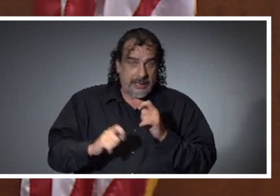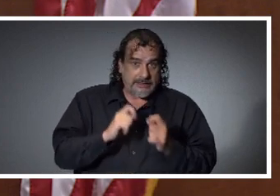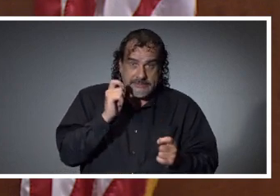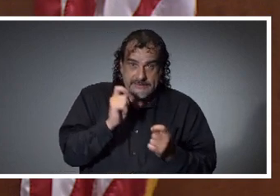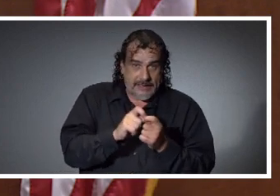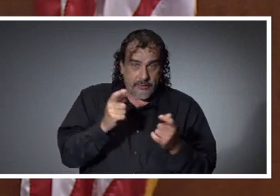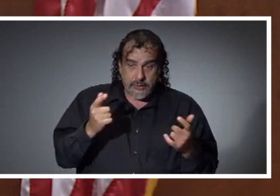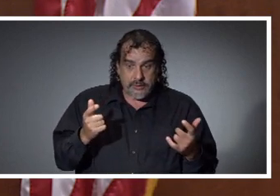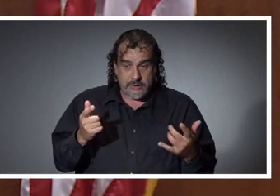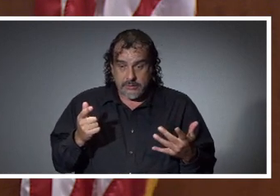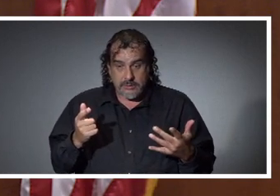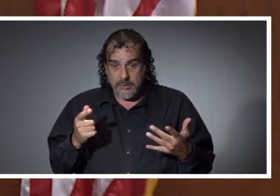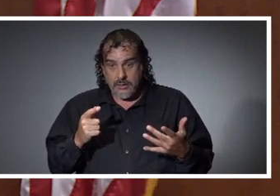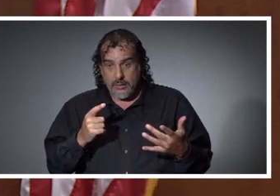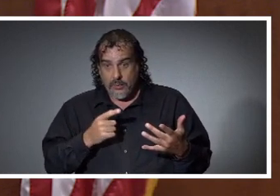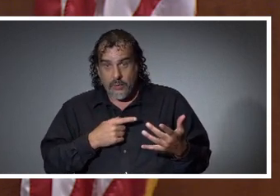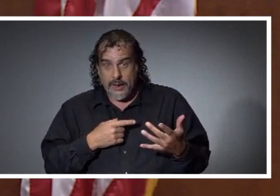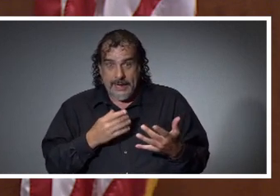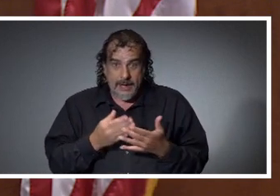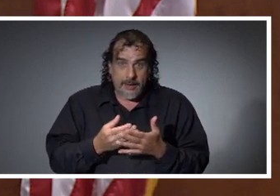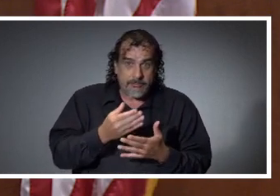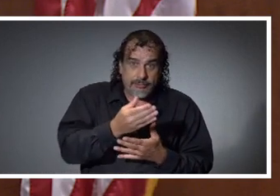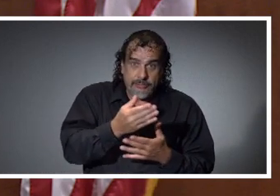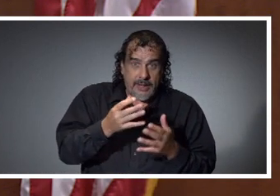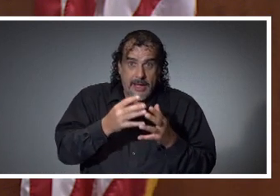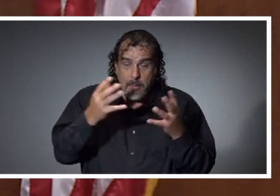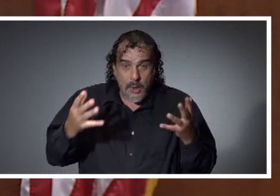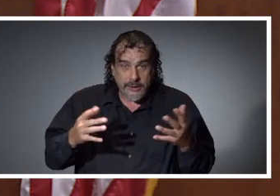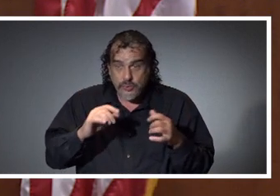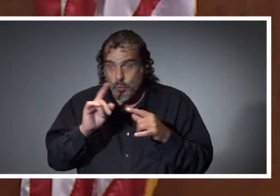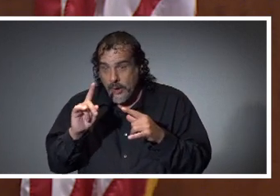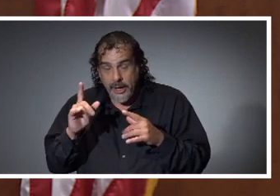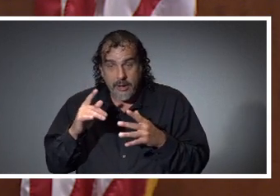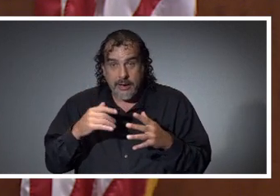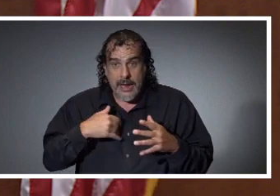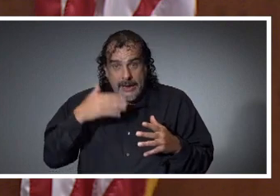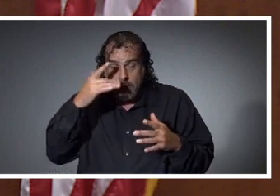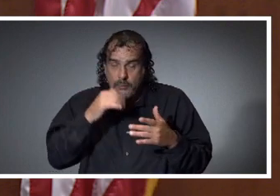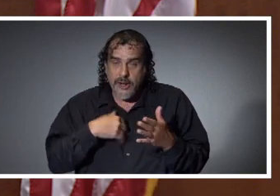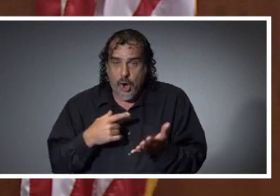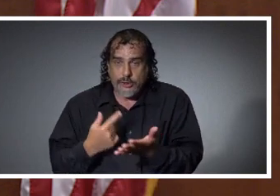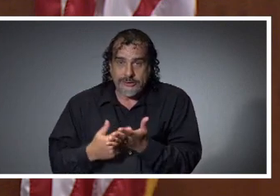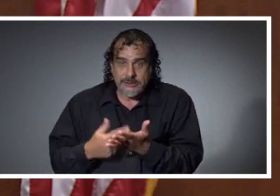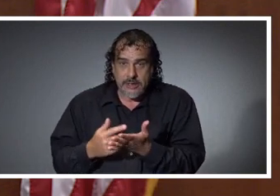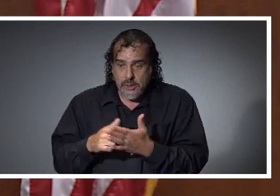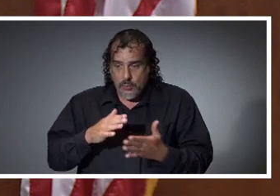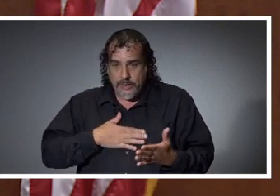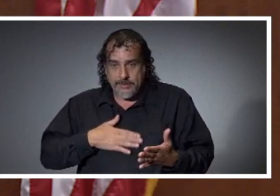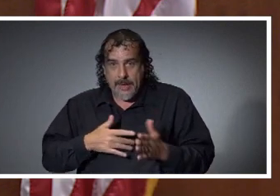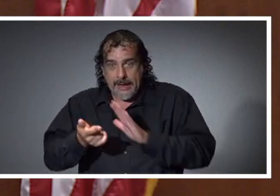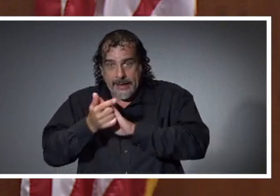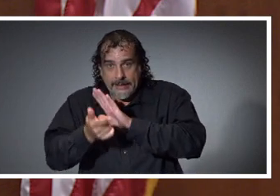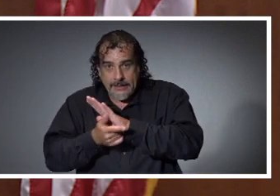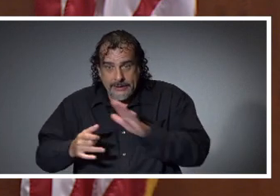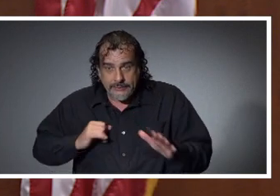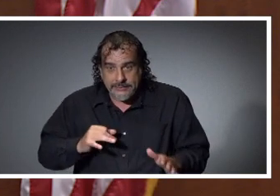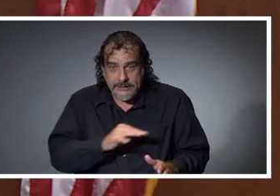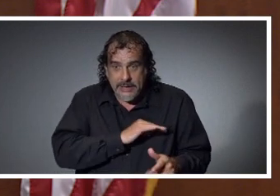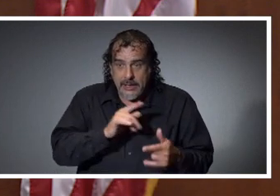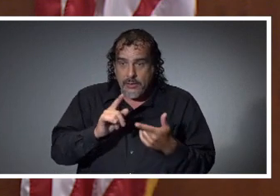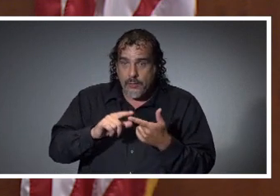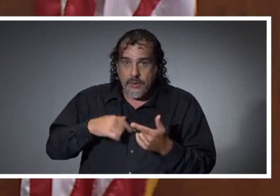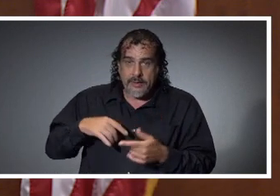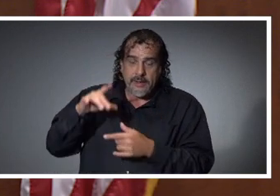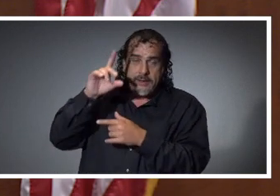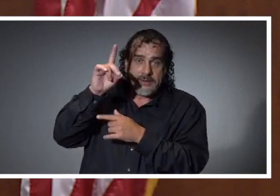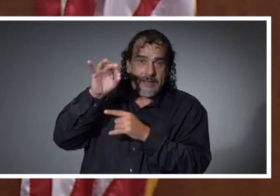what that looks like, but we are certainly having conversation, and that includes with our legal staff, with the Finance Administration legal staff,